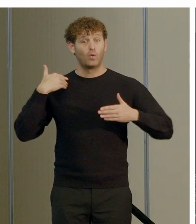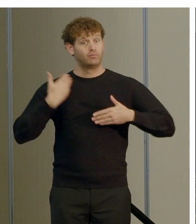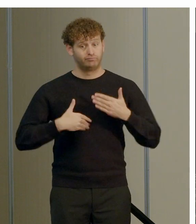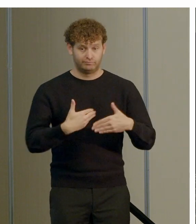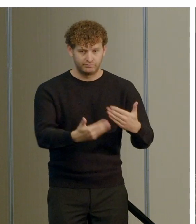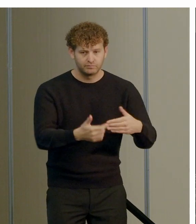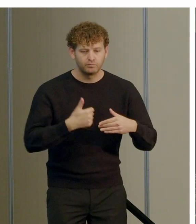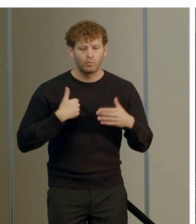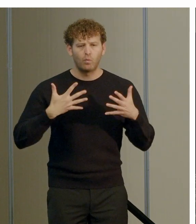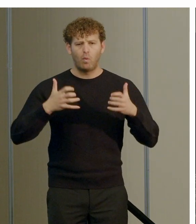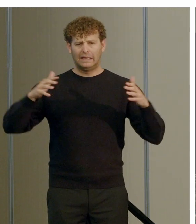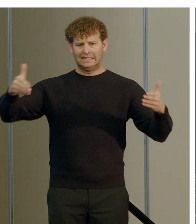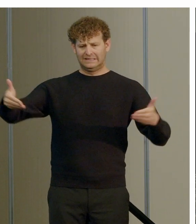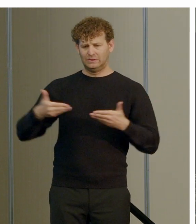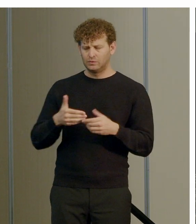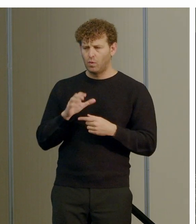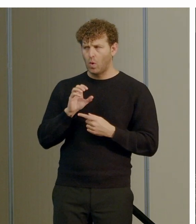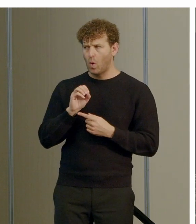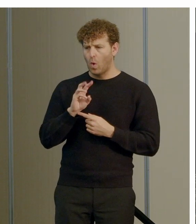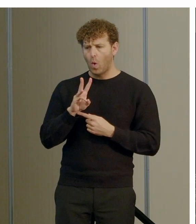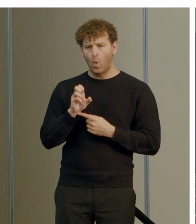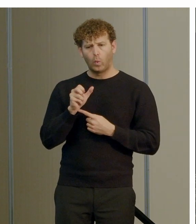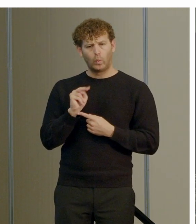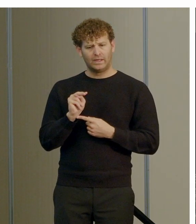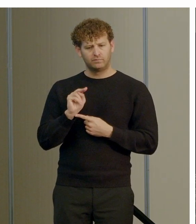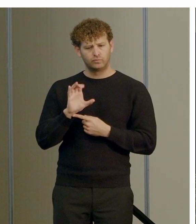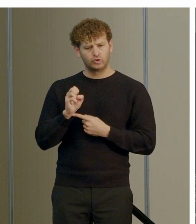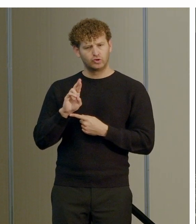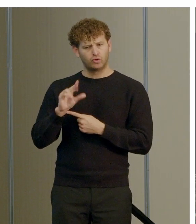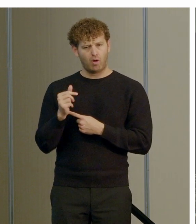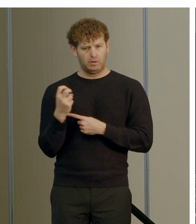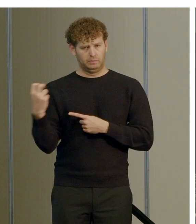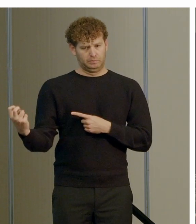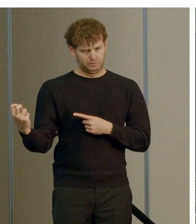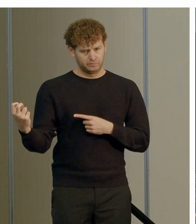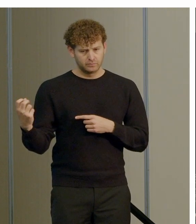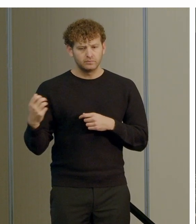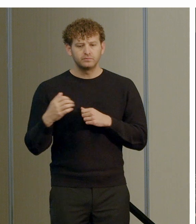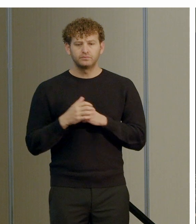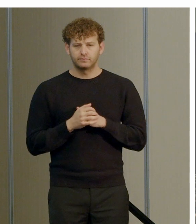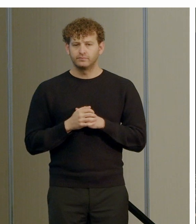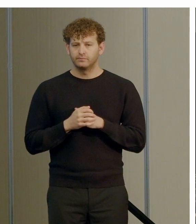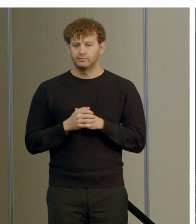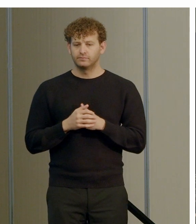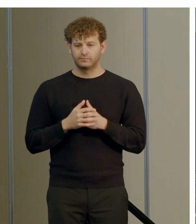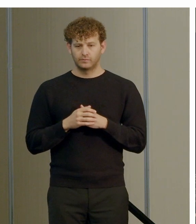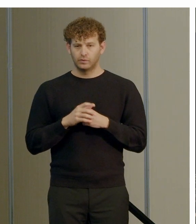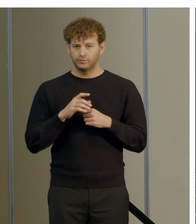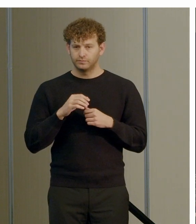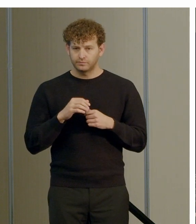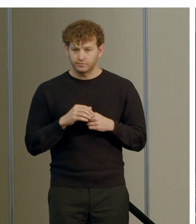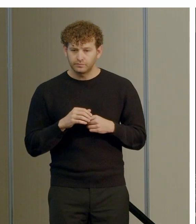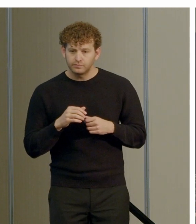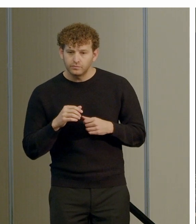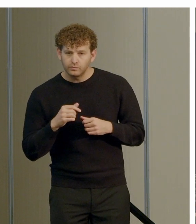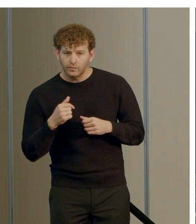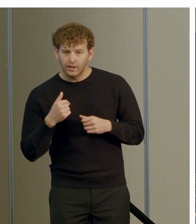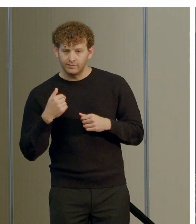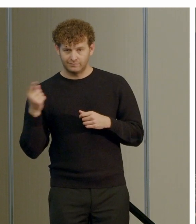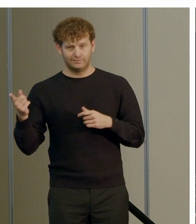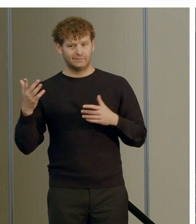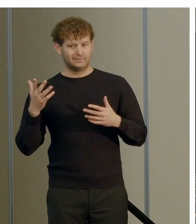if those of you had the pleasure of happening upon Owen and I gave a presentation in this room a couple of days